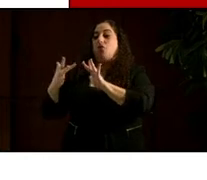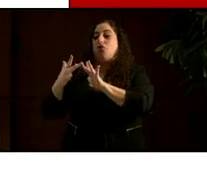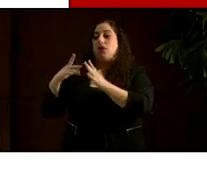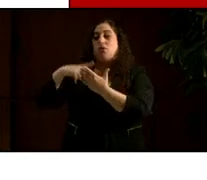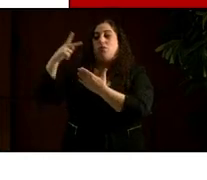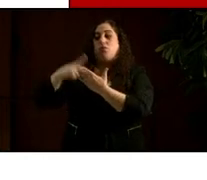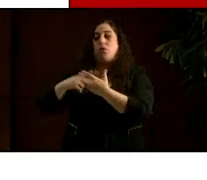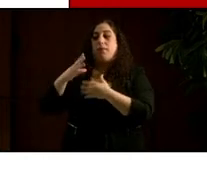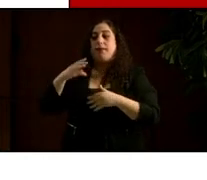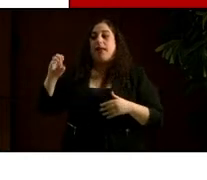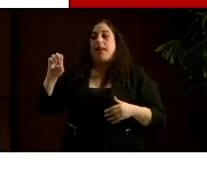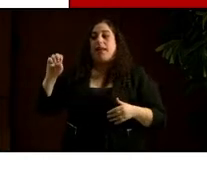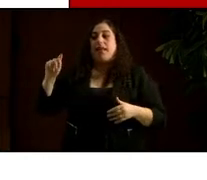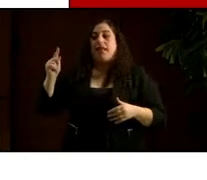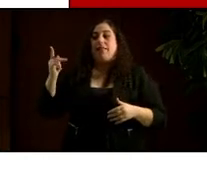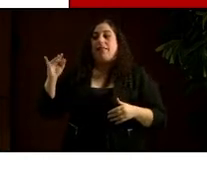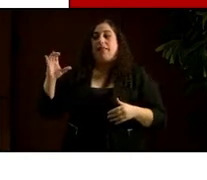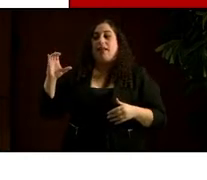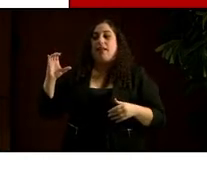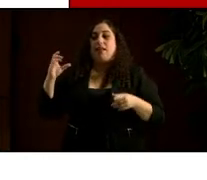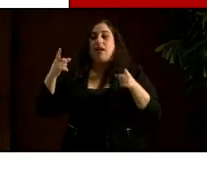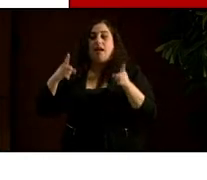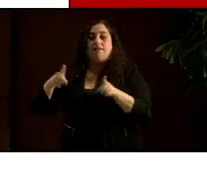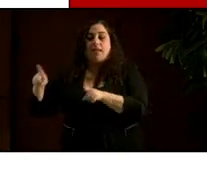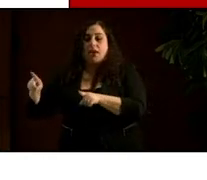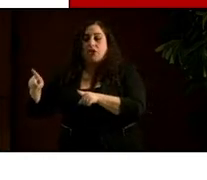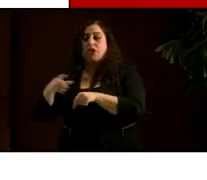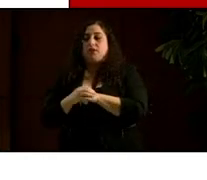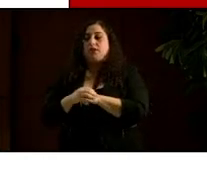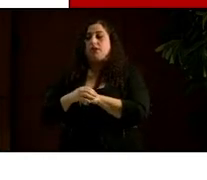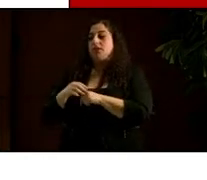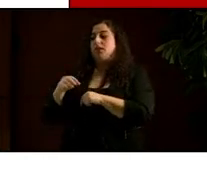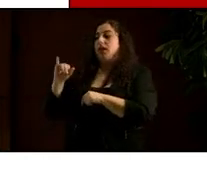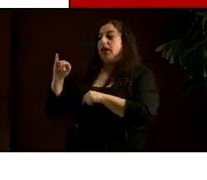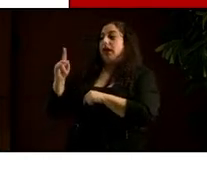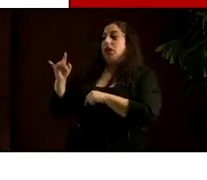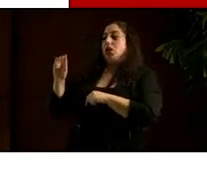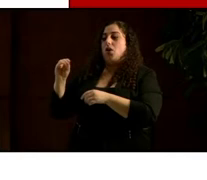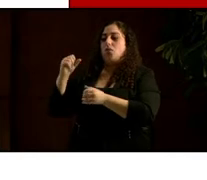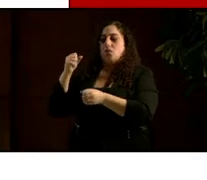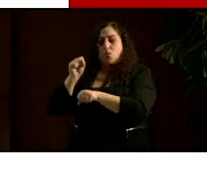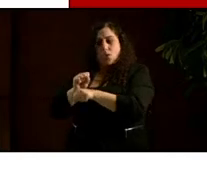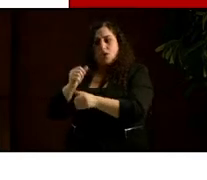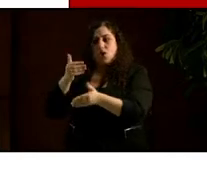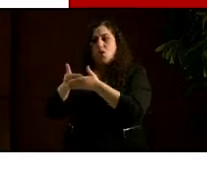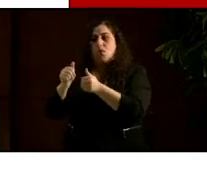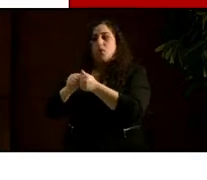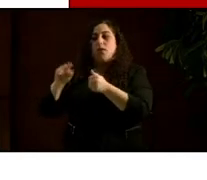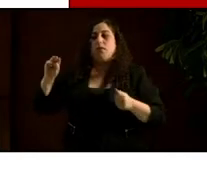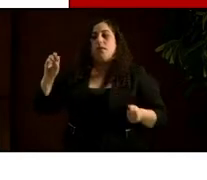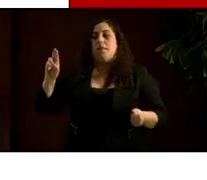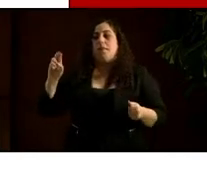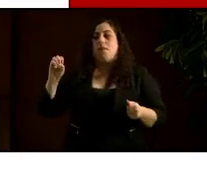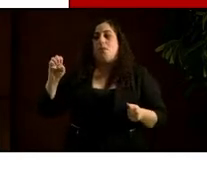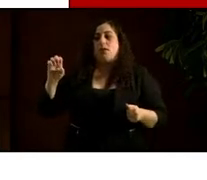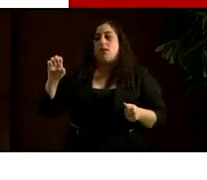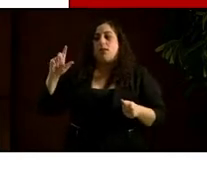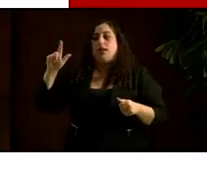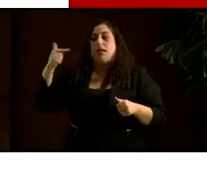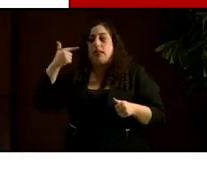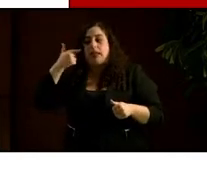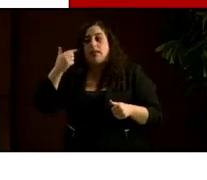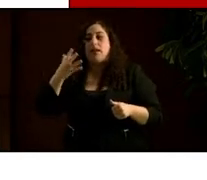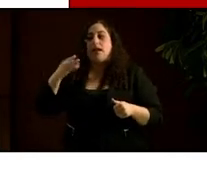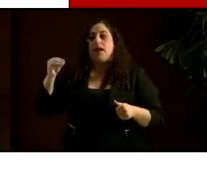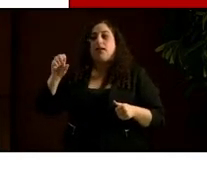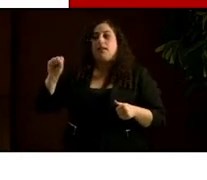Nico works closely with Morse, Lincoln, and San Diego high schools, which all serve heavily underrepresented areas and where, because of his work,